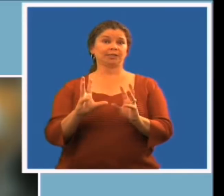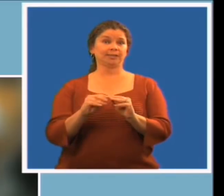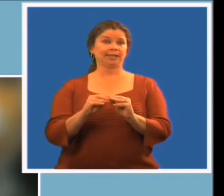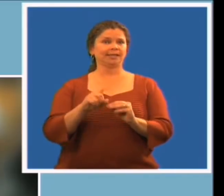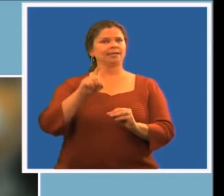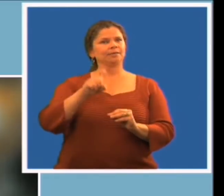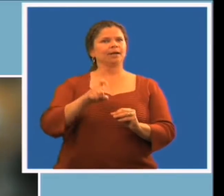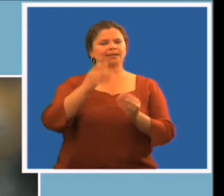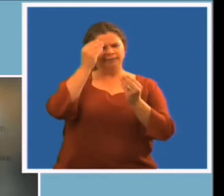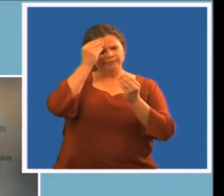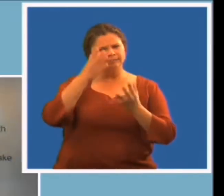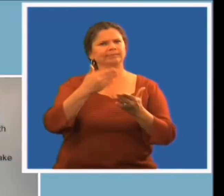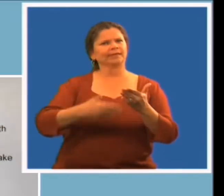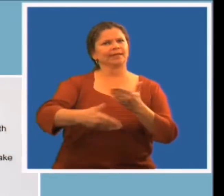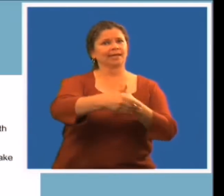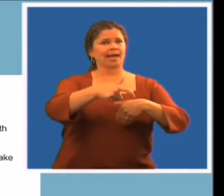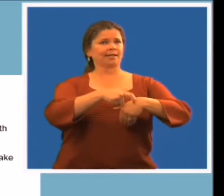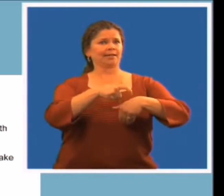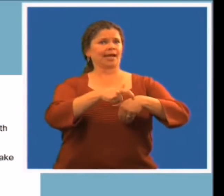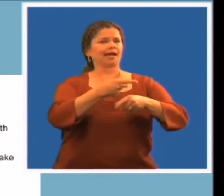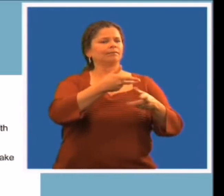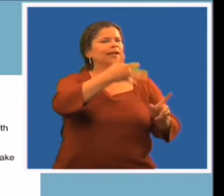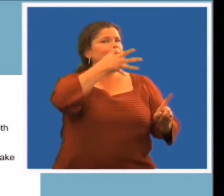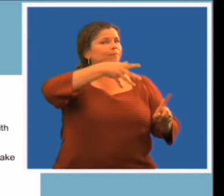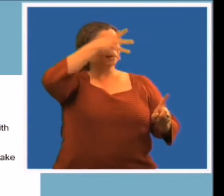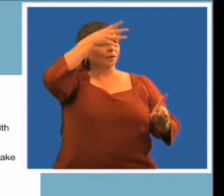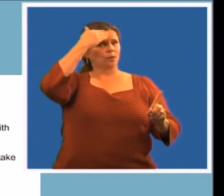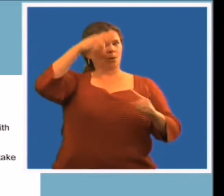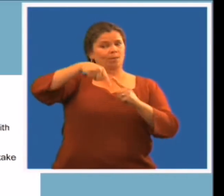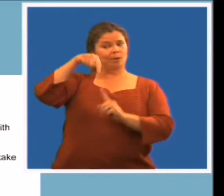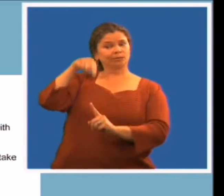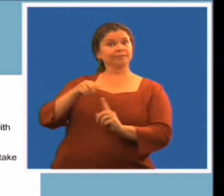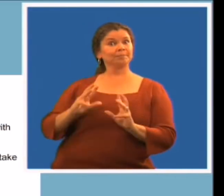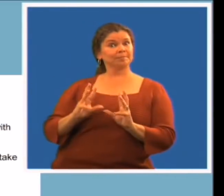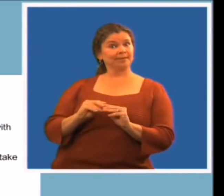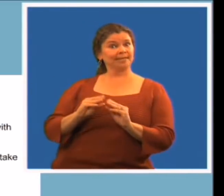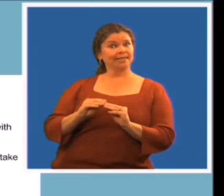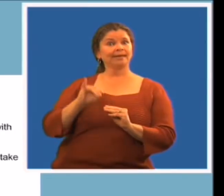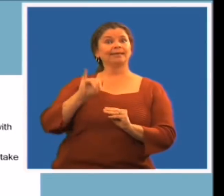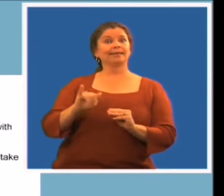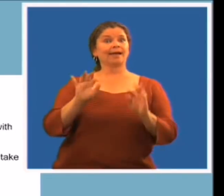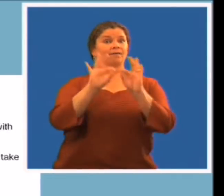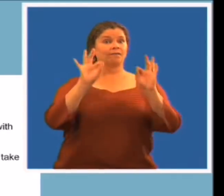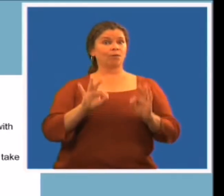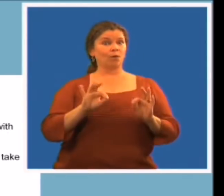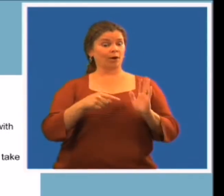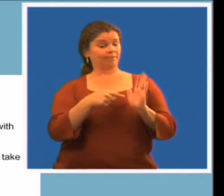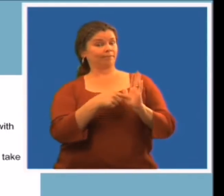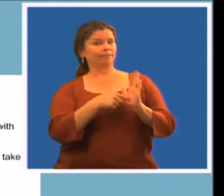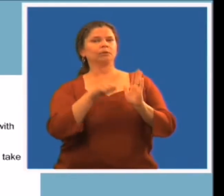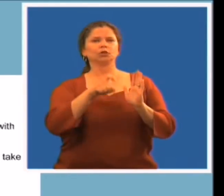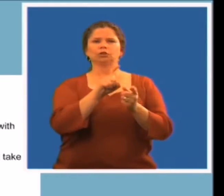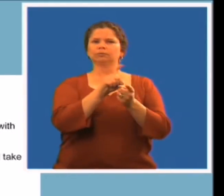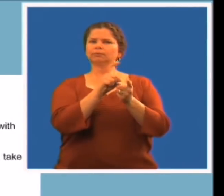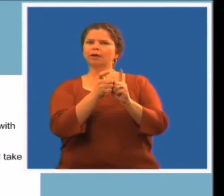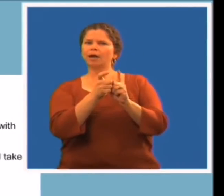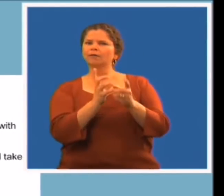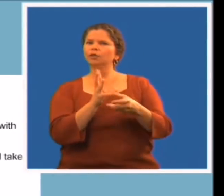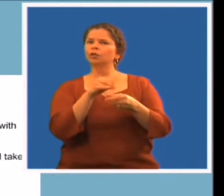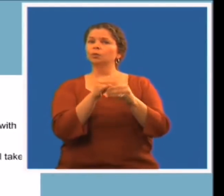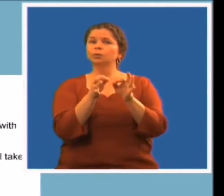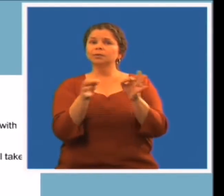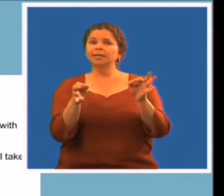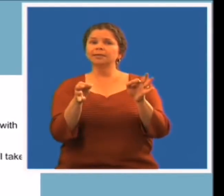a statement such as, if you require additional assistance in order to take full advantage of our upcoming meeting, please advise us